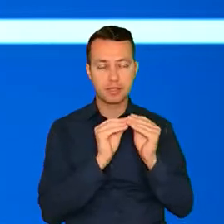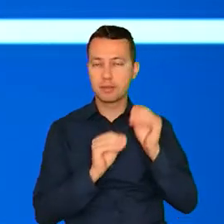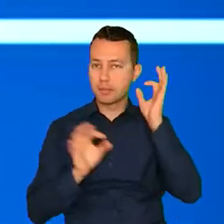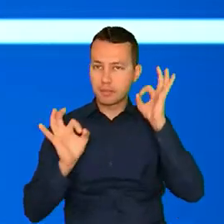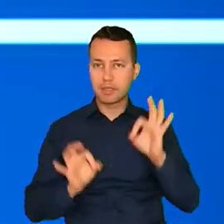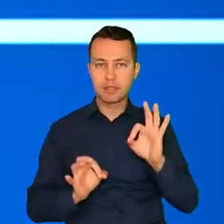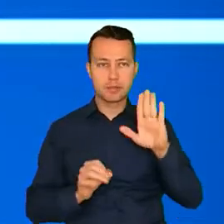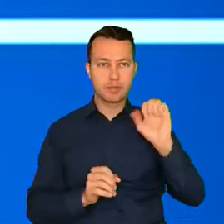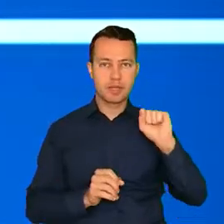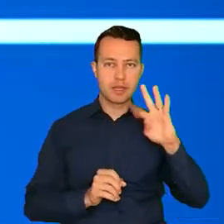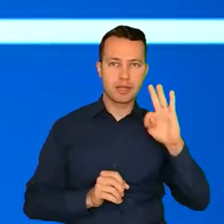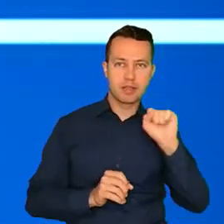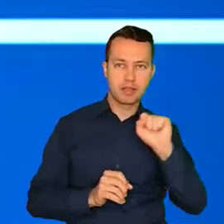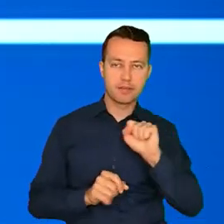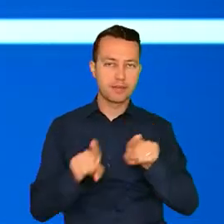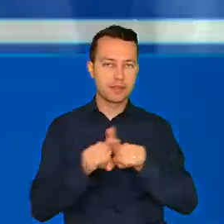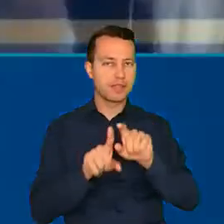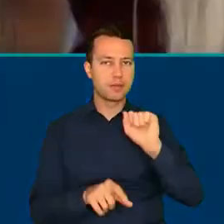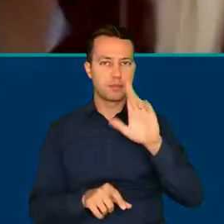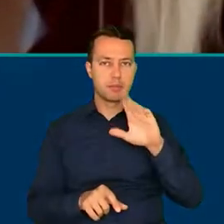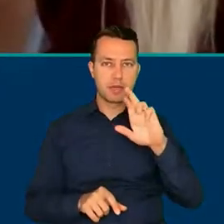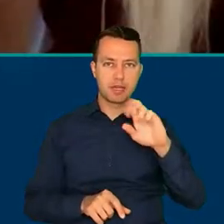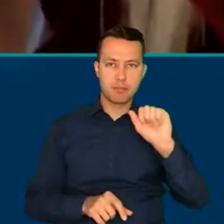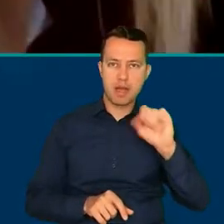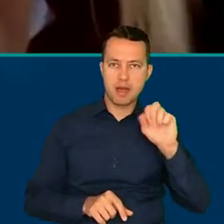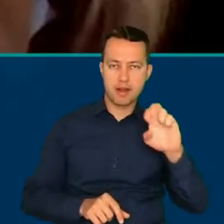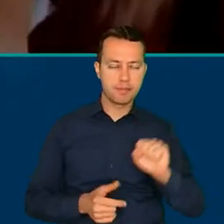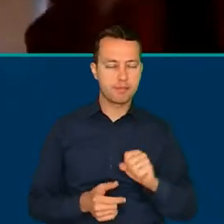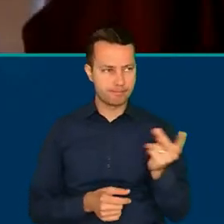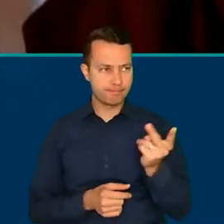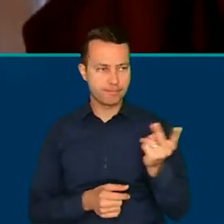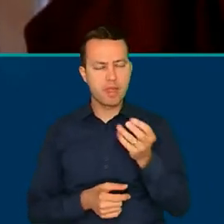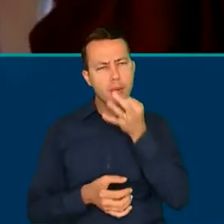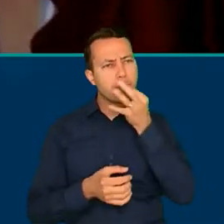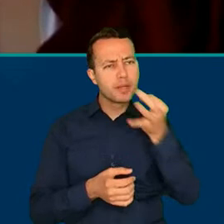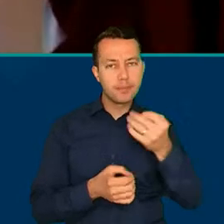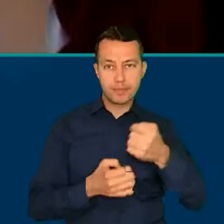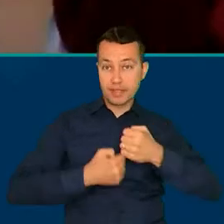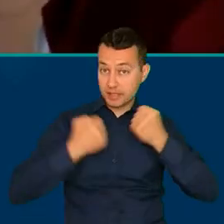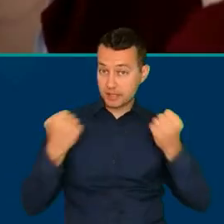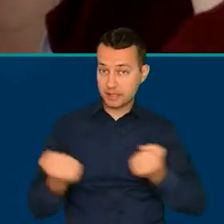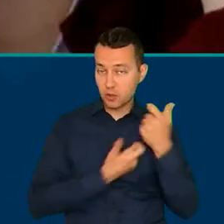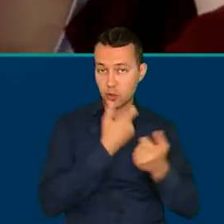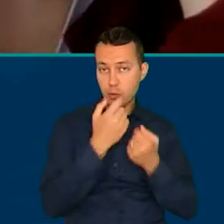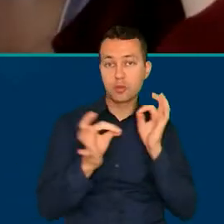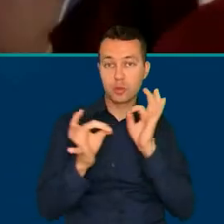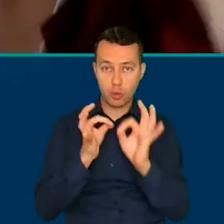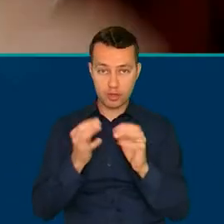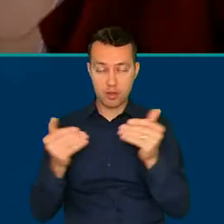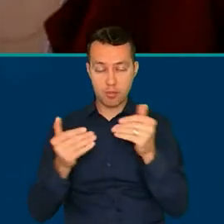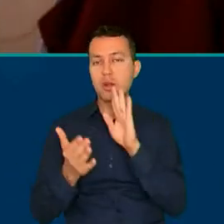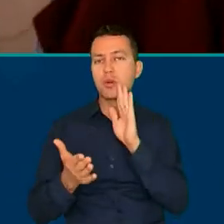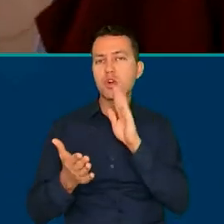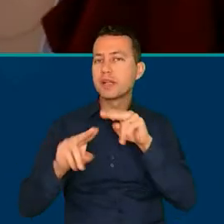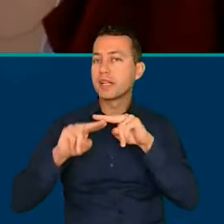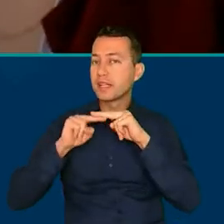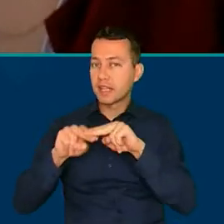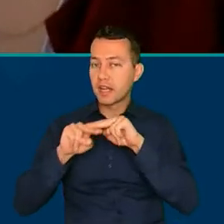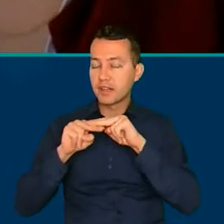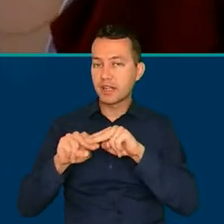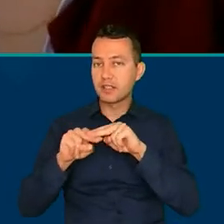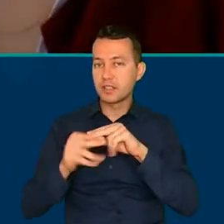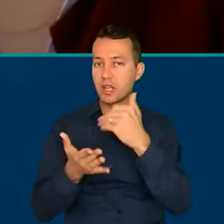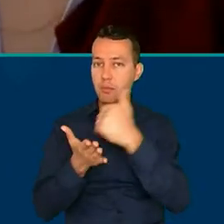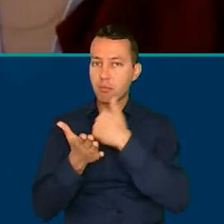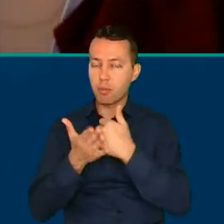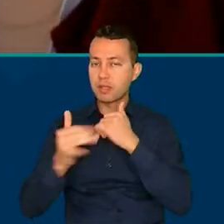Ms. Bijelic, let's try to answer the question whether due diligence can serve as a tool helping the process